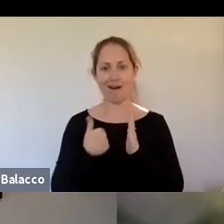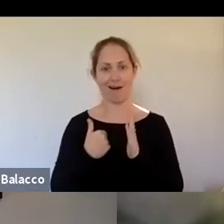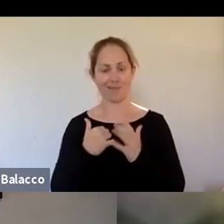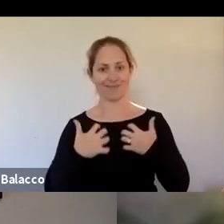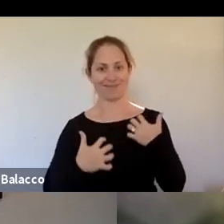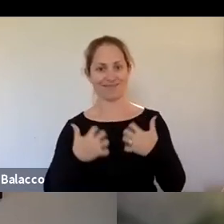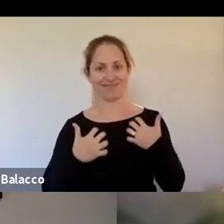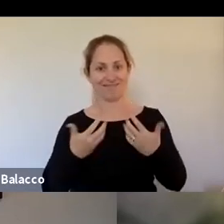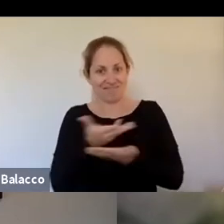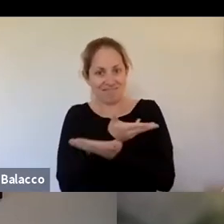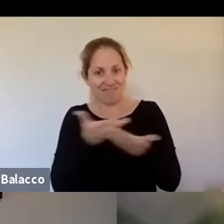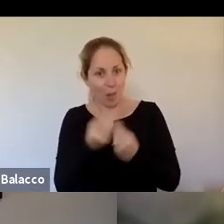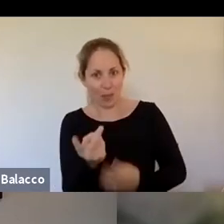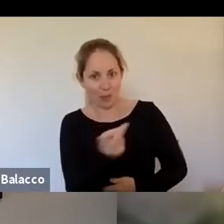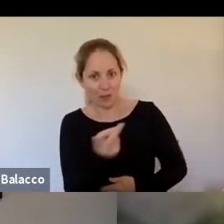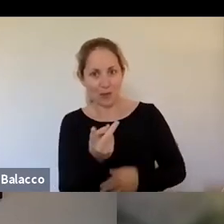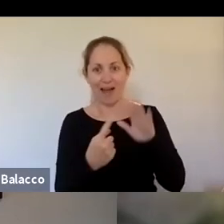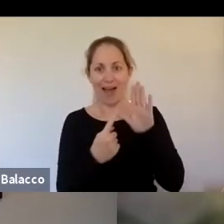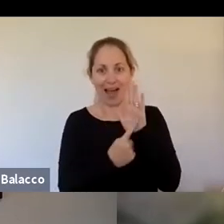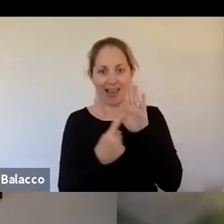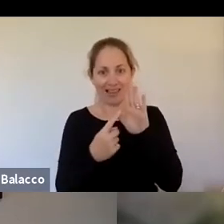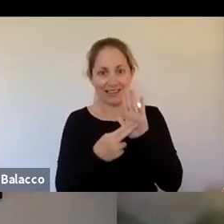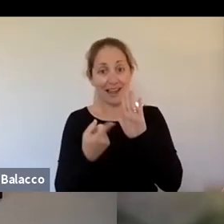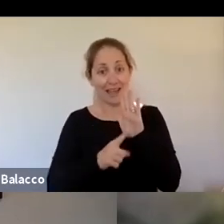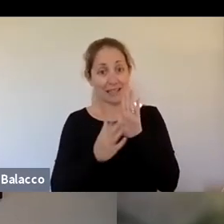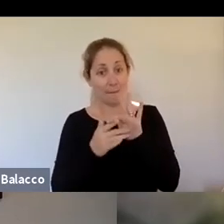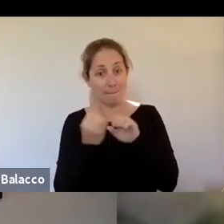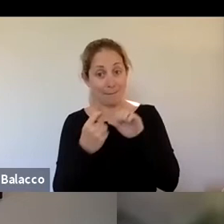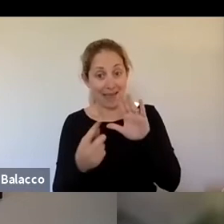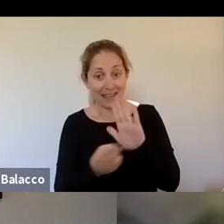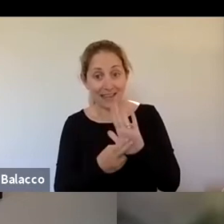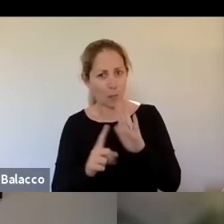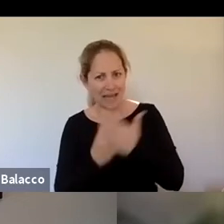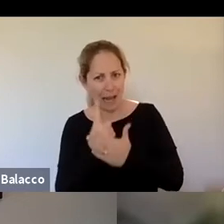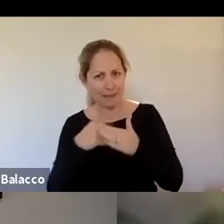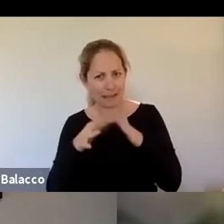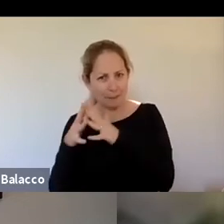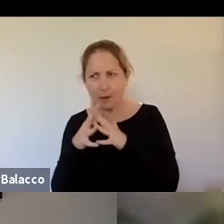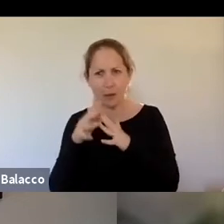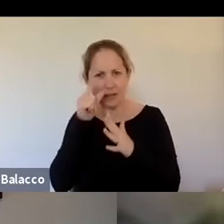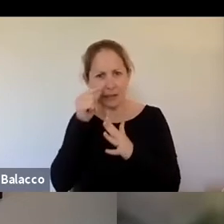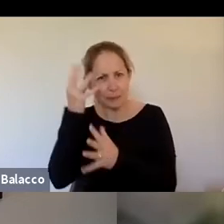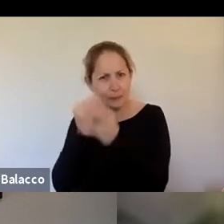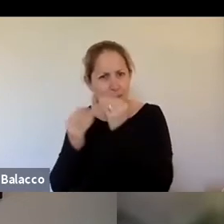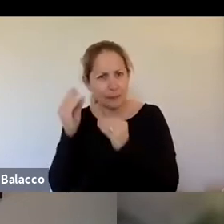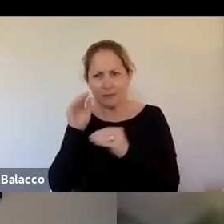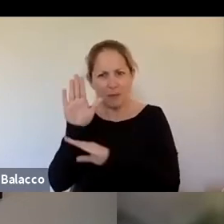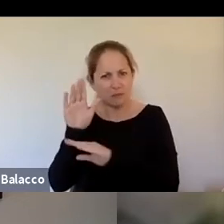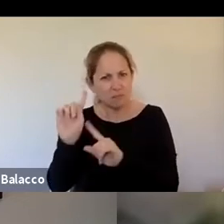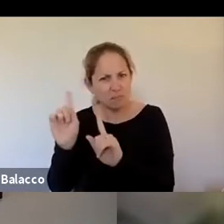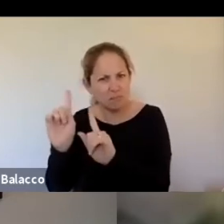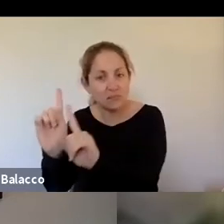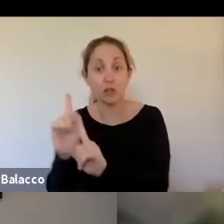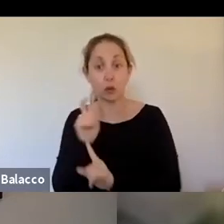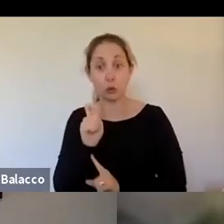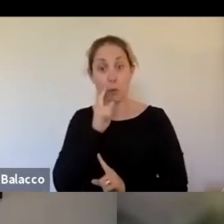and Megan about what's happening in the US right now and what we can learn from each other. So in a moment, I'm going to get Alan